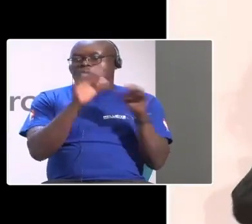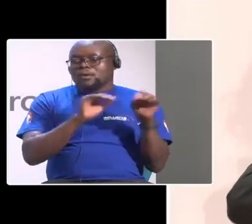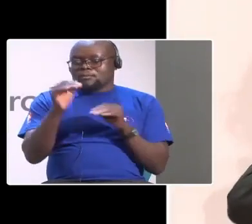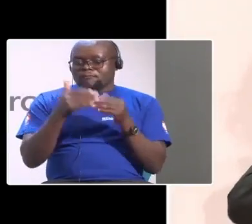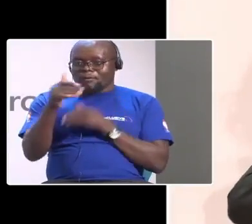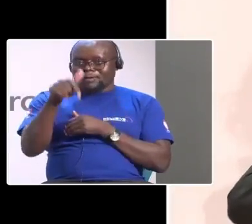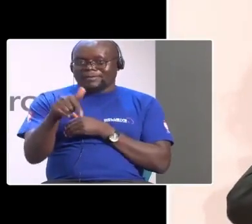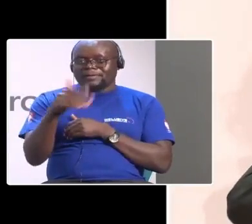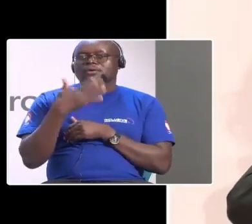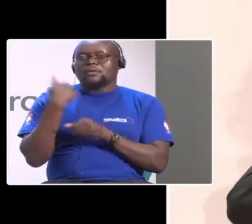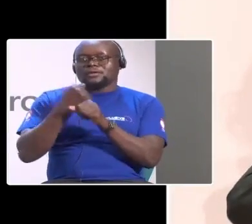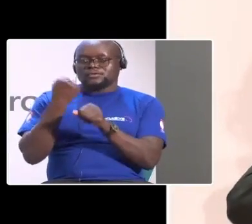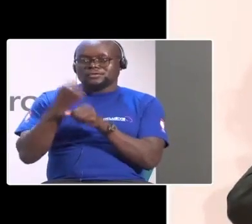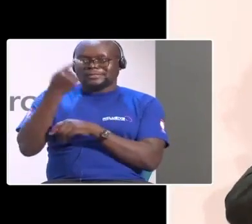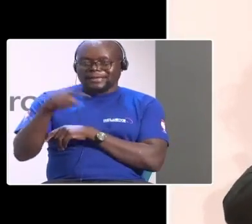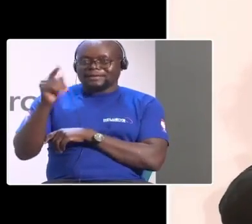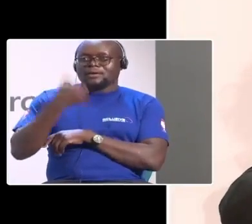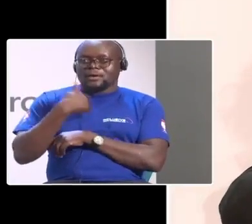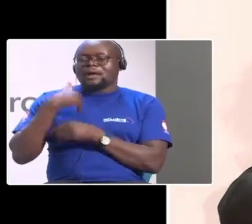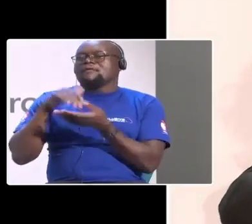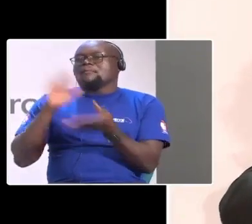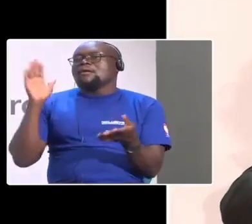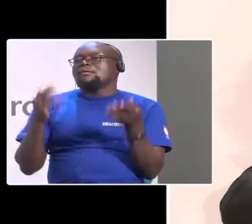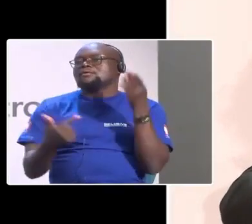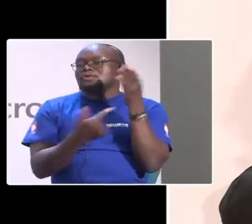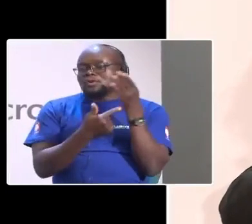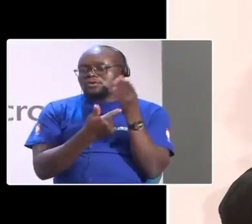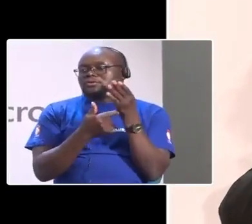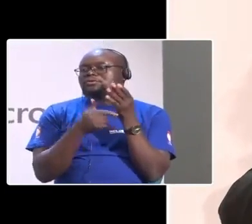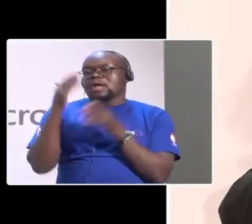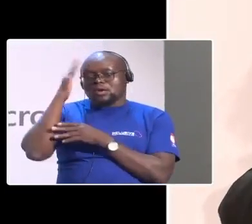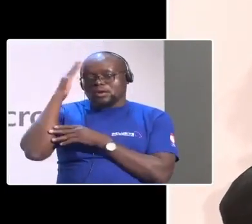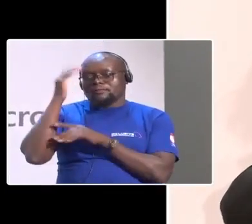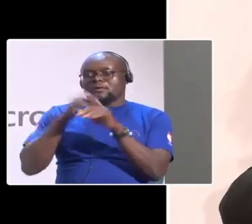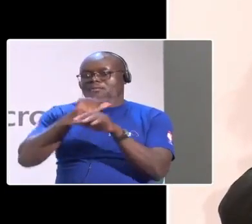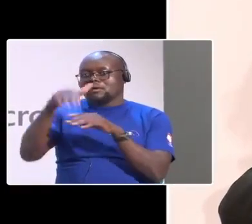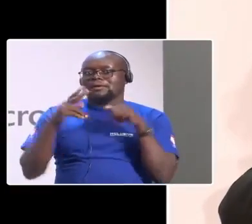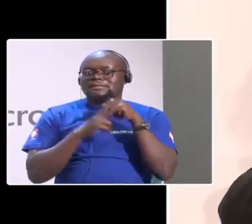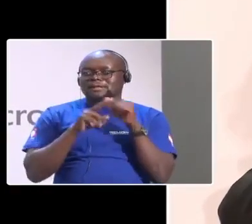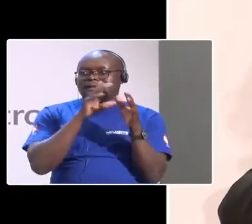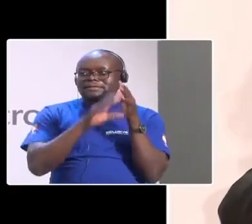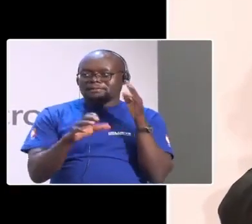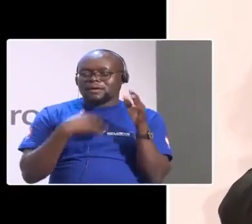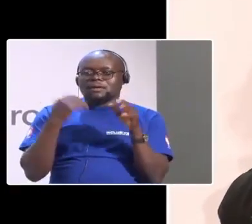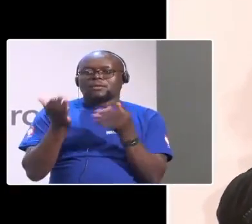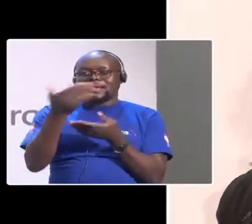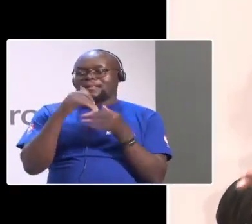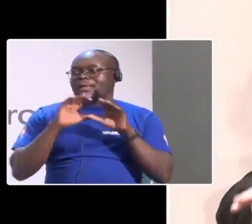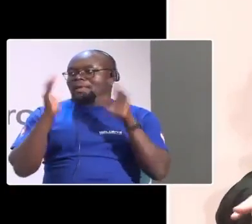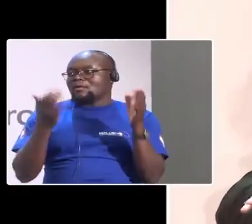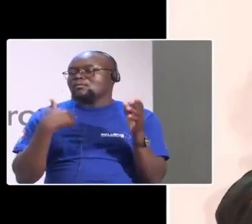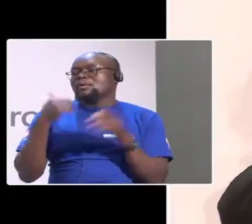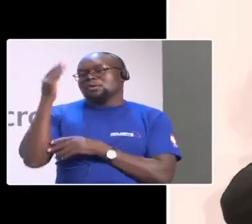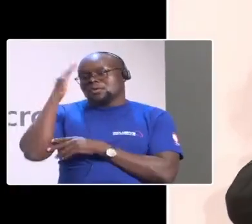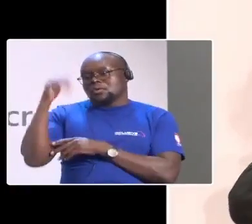with this, we want to do it right. And we have a lot of knowledge now from all 7 chapters that we've got around the globe. We know what has